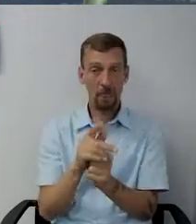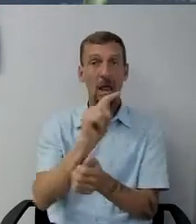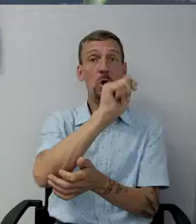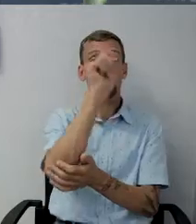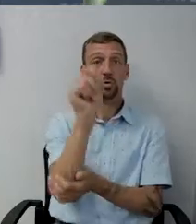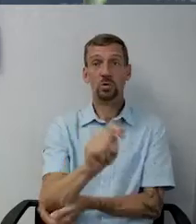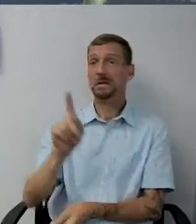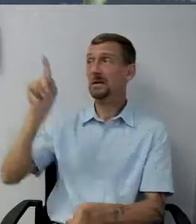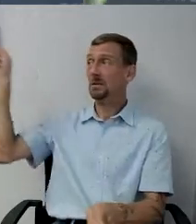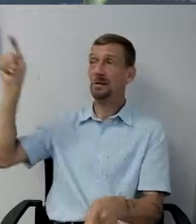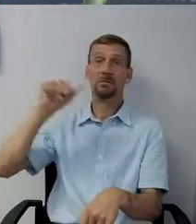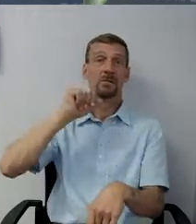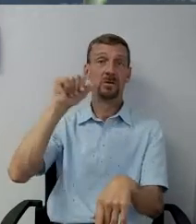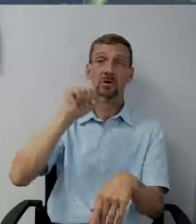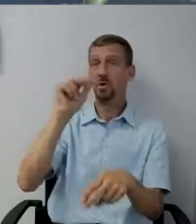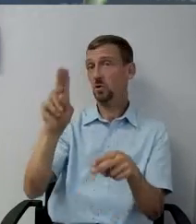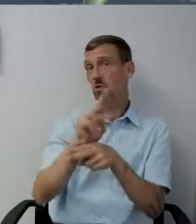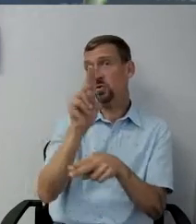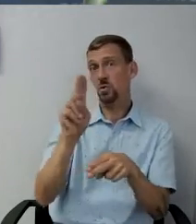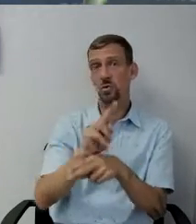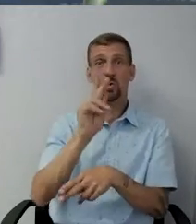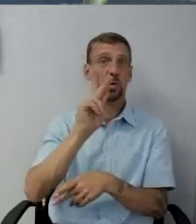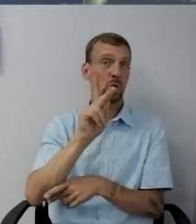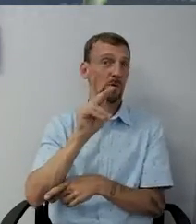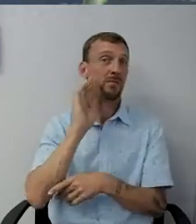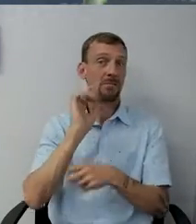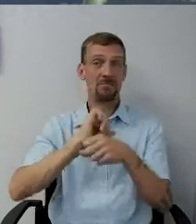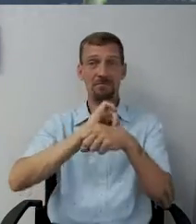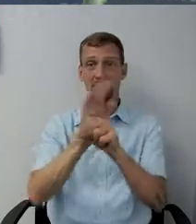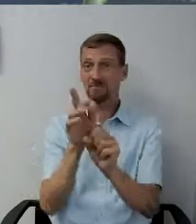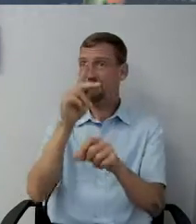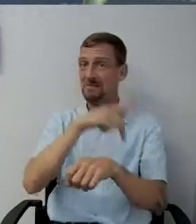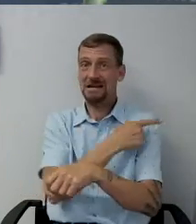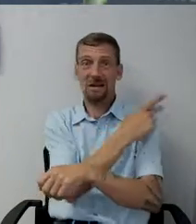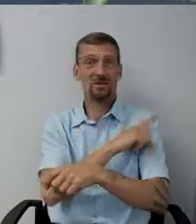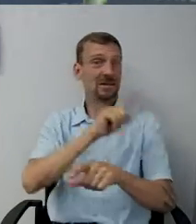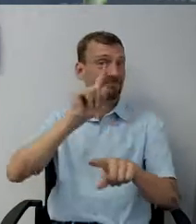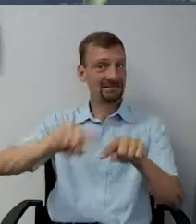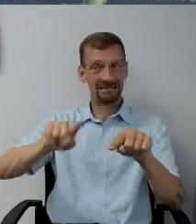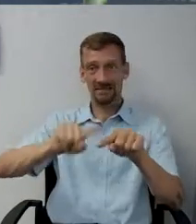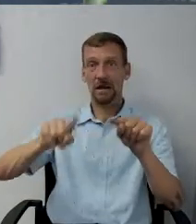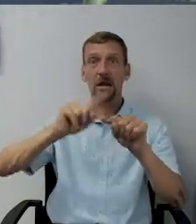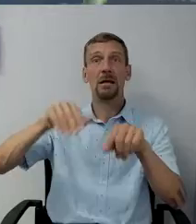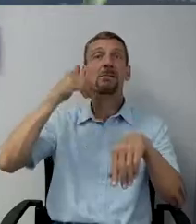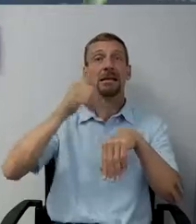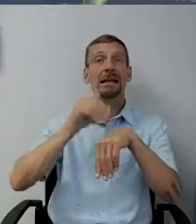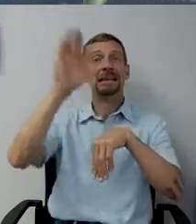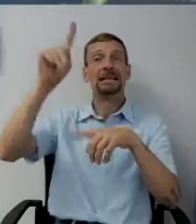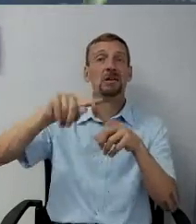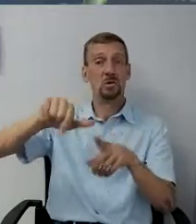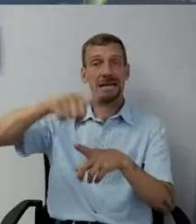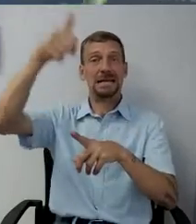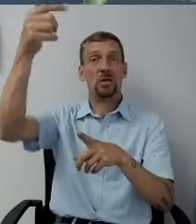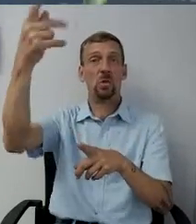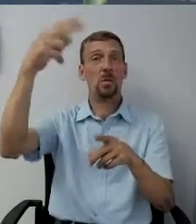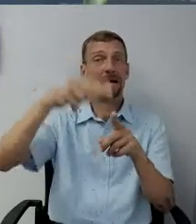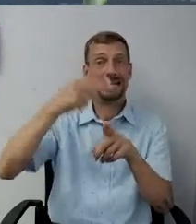in Hanford. So Kaweah Delta has 41 of those 49, and Sierra View Hospital has the other